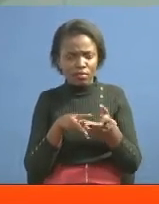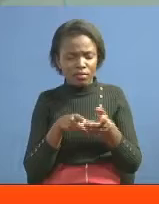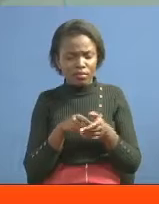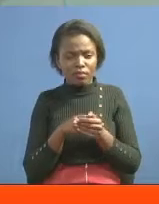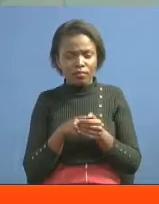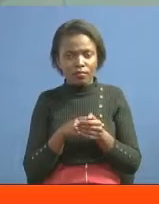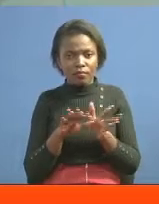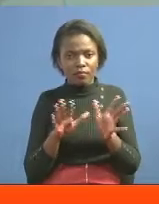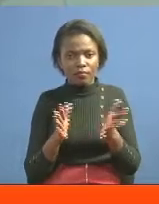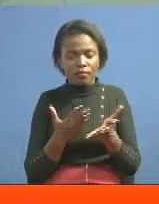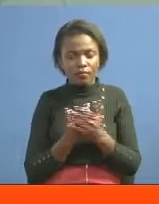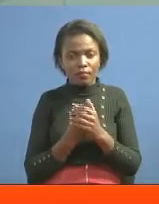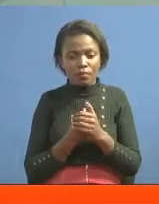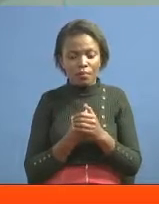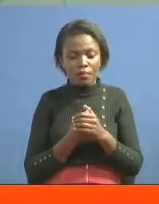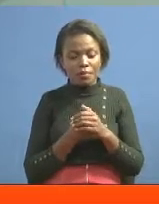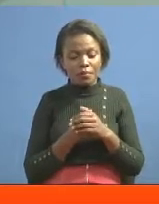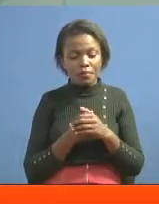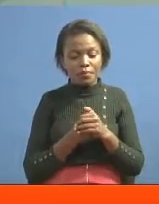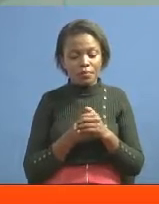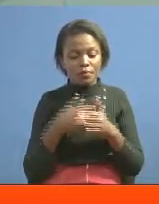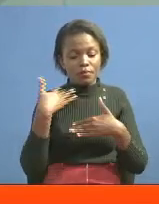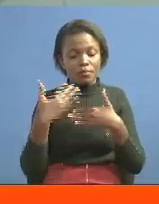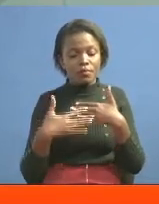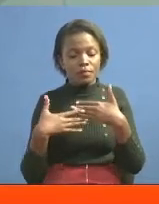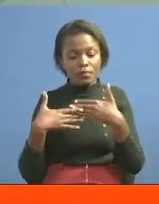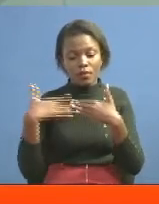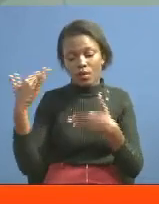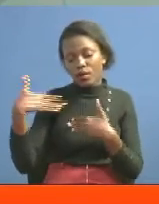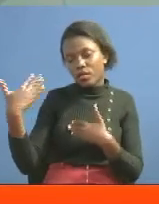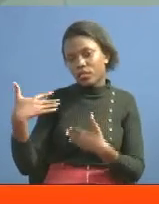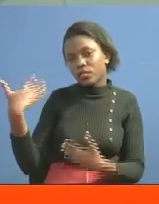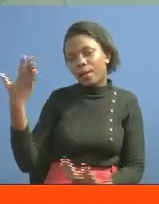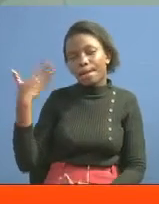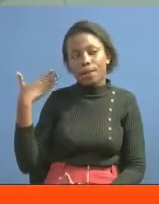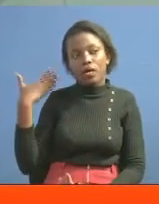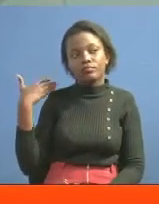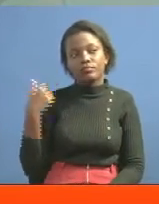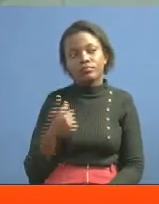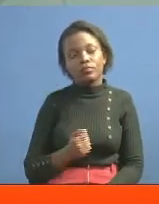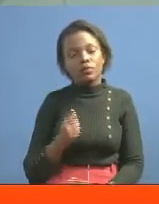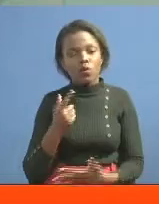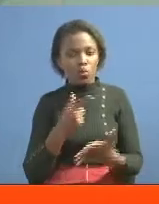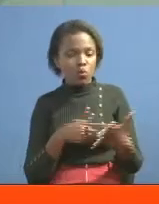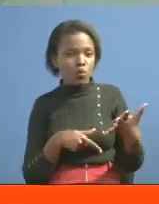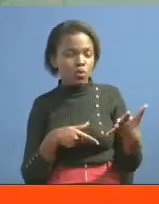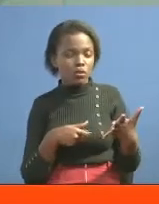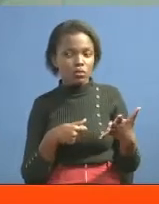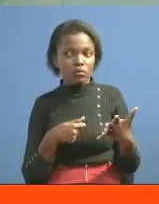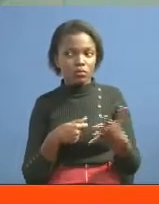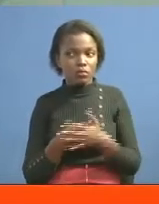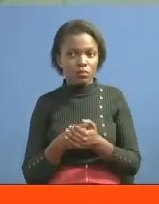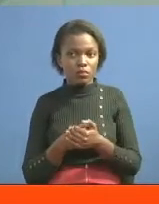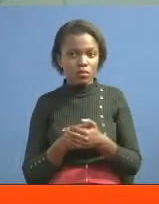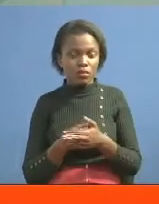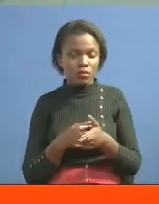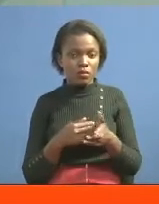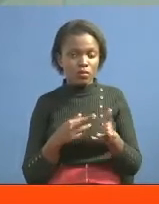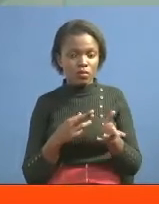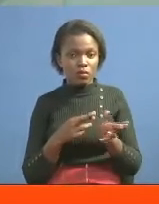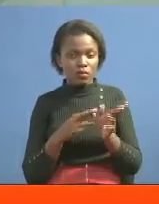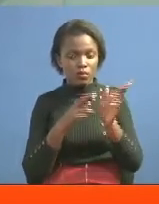actually are more pressing right now? We can always go back to the roads. Yeah. So what is the effect of maybe reallocating that